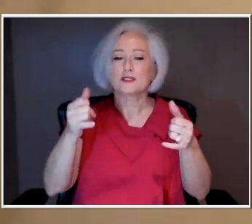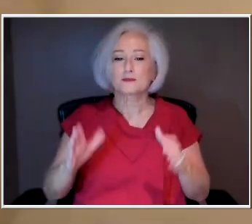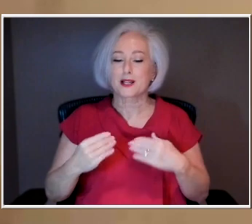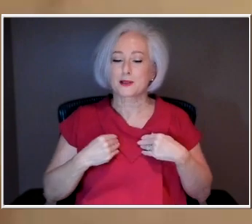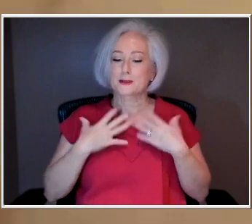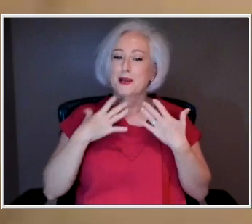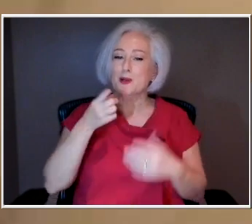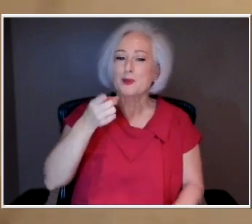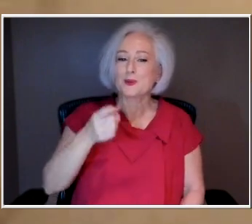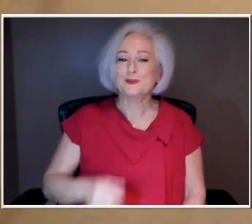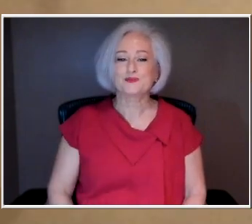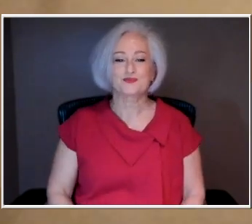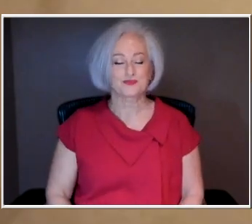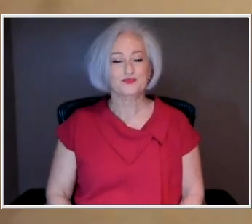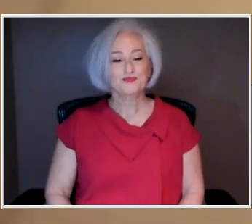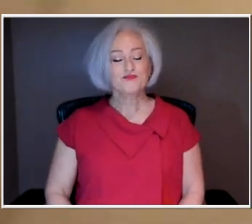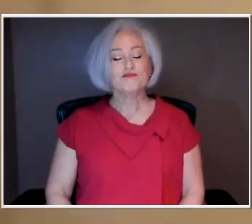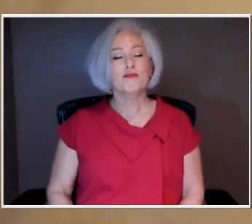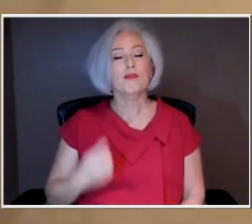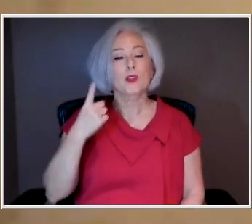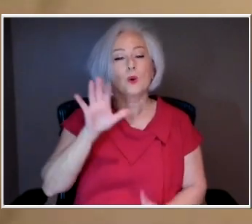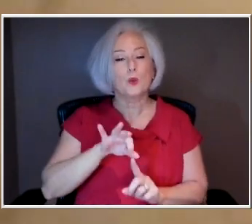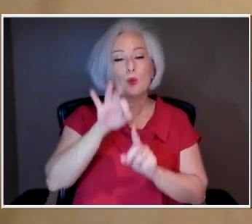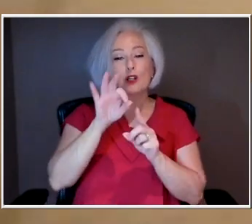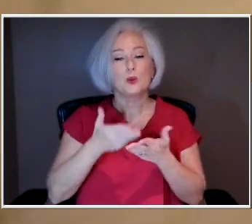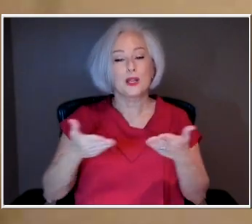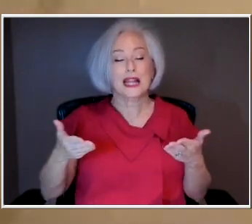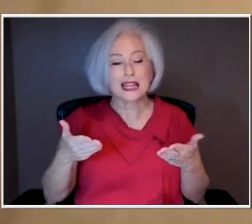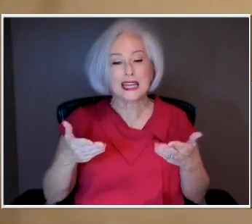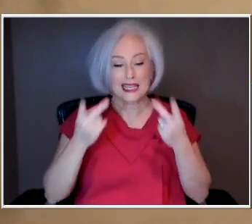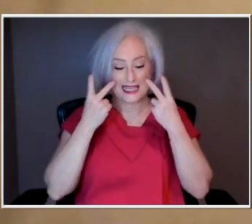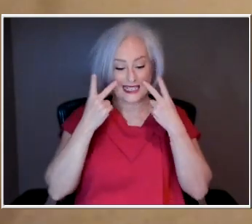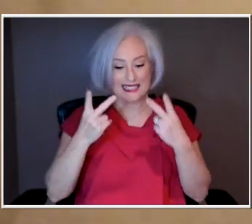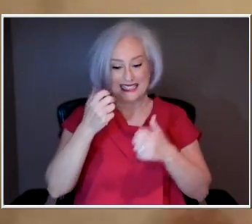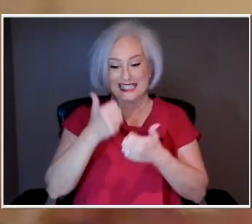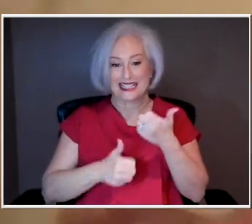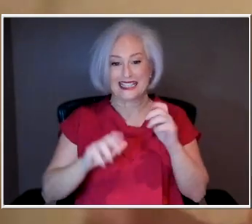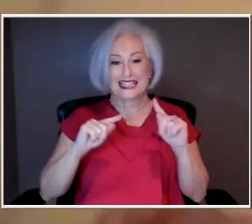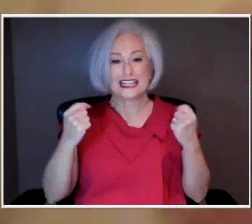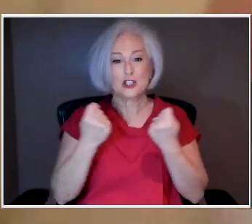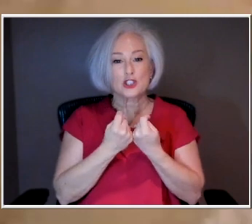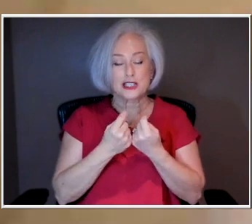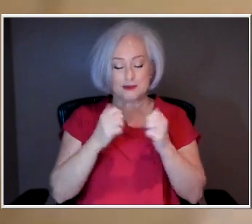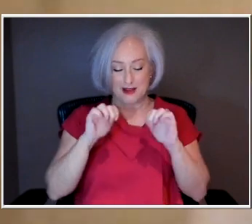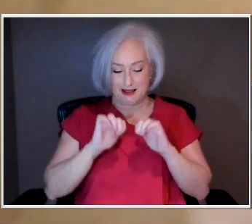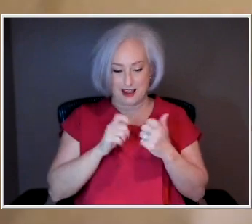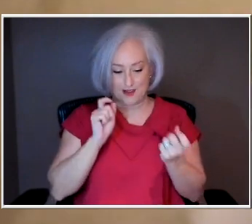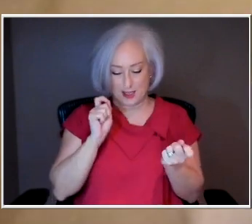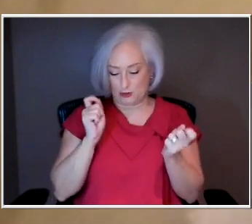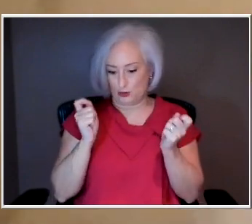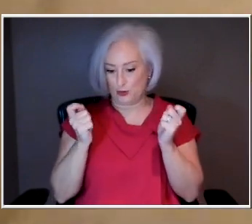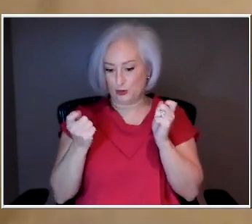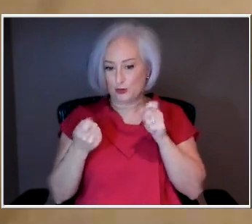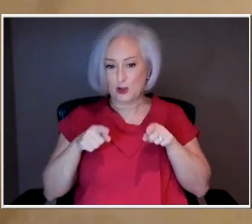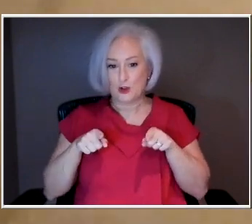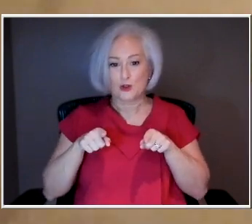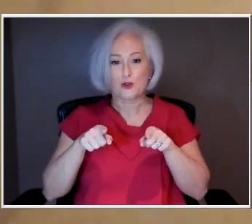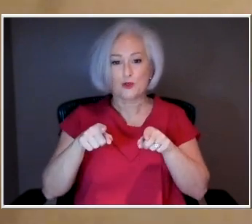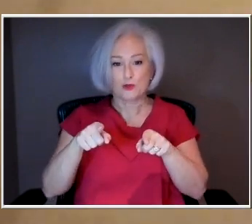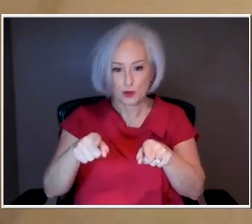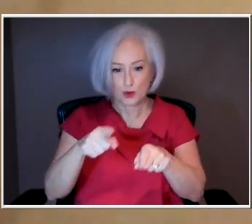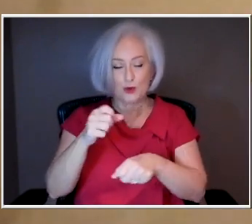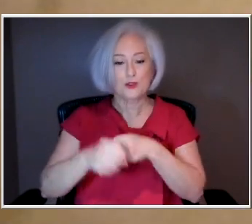at home in Kansas City, our entire health system team, they have been inspired by the Chiefs this entire season. Dr. Schreppel, how do the Chiefs players inspire